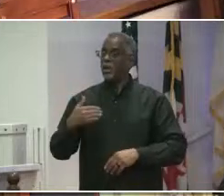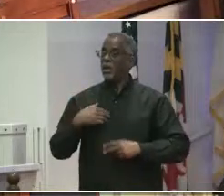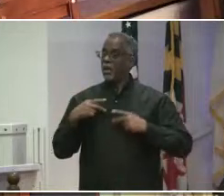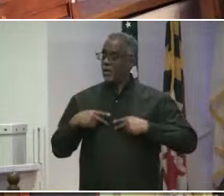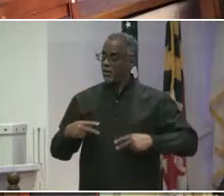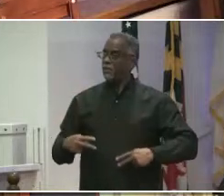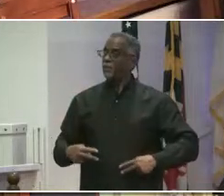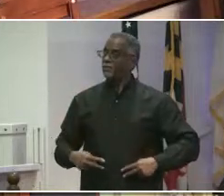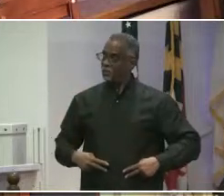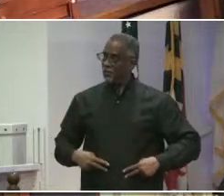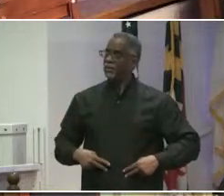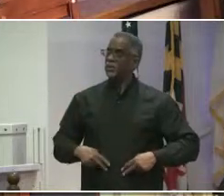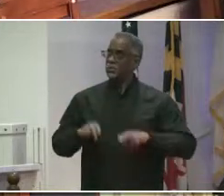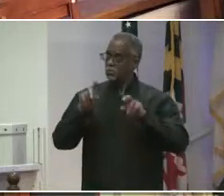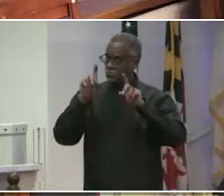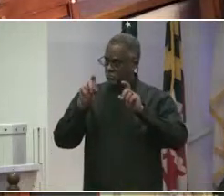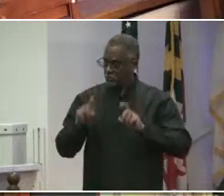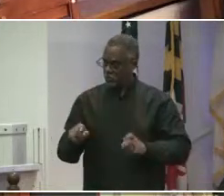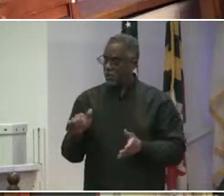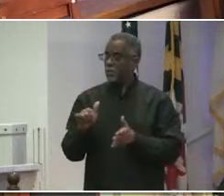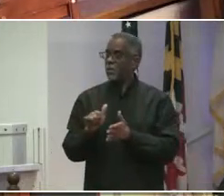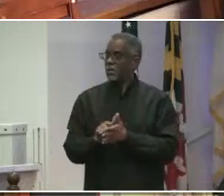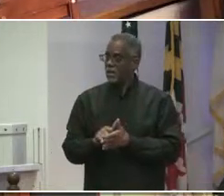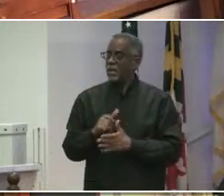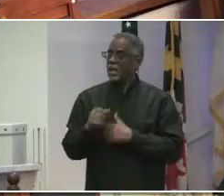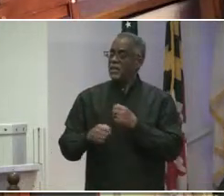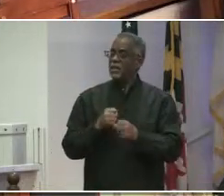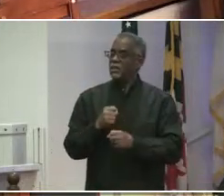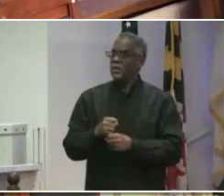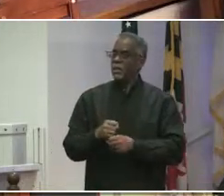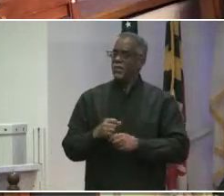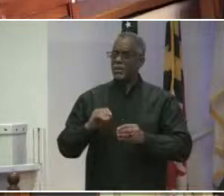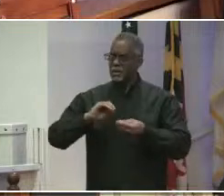numbers, Brother Warren, were okay, but he wasn't feeling good.